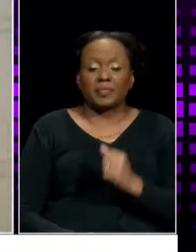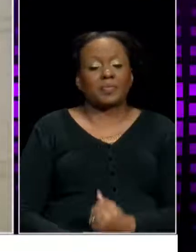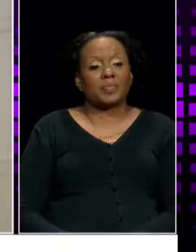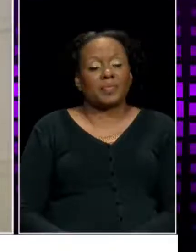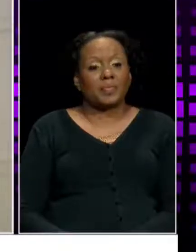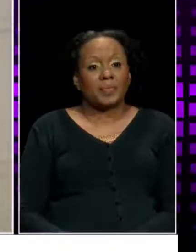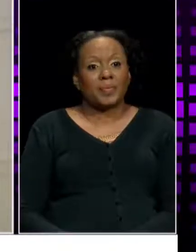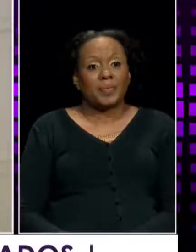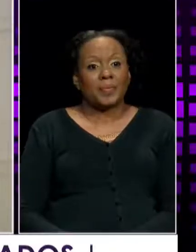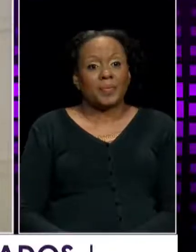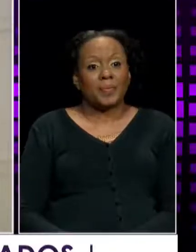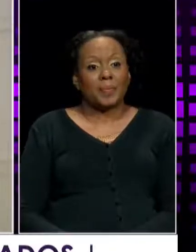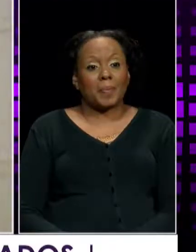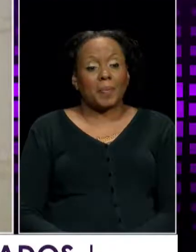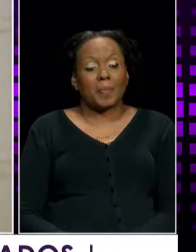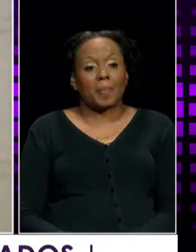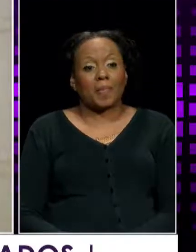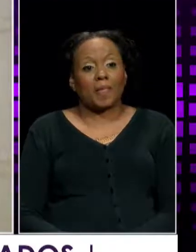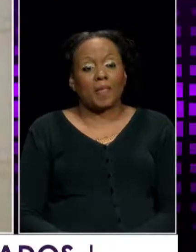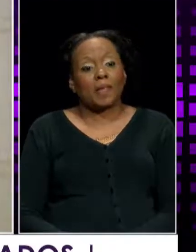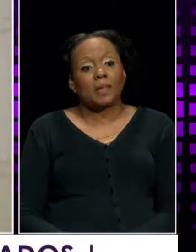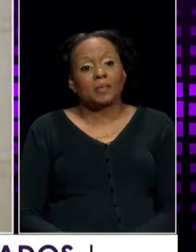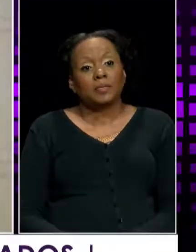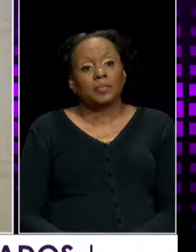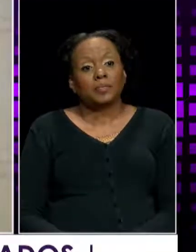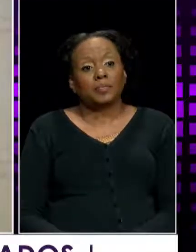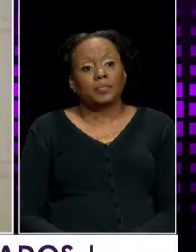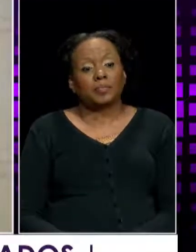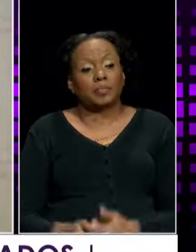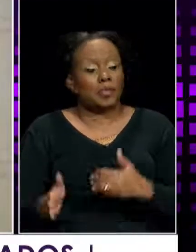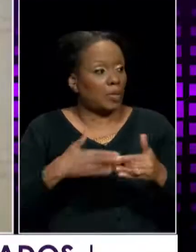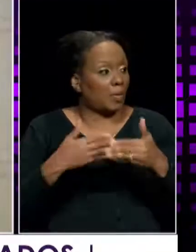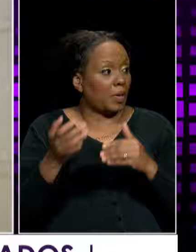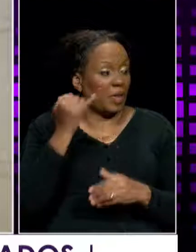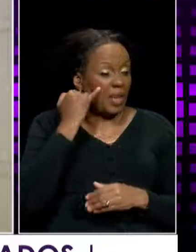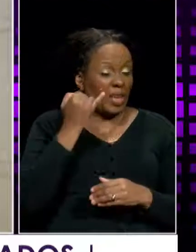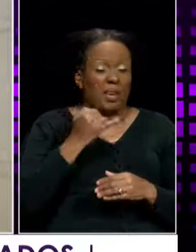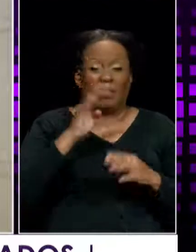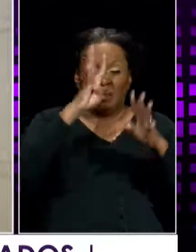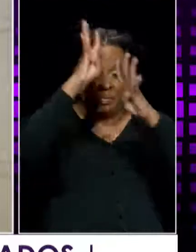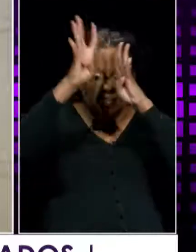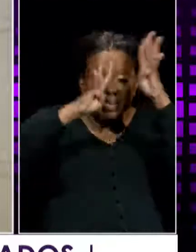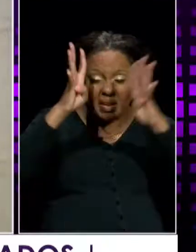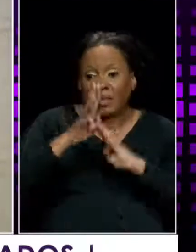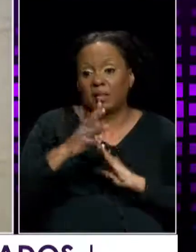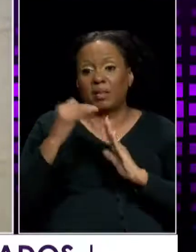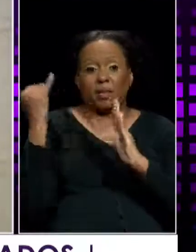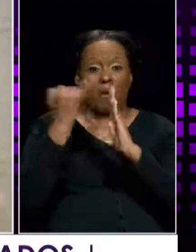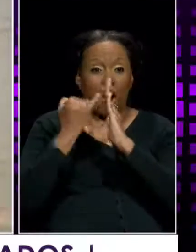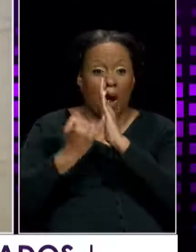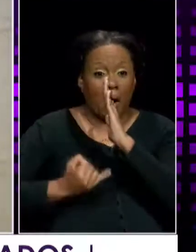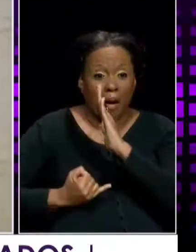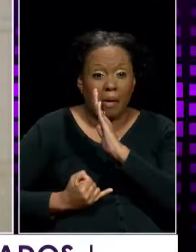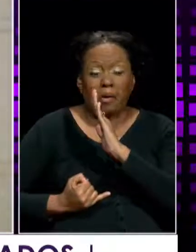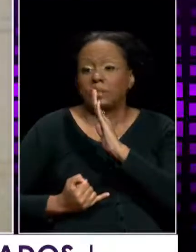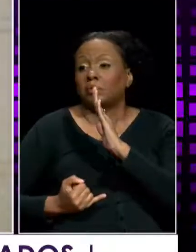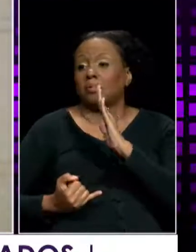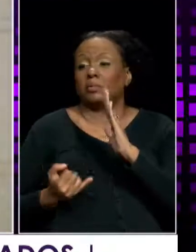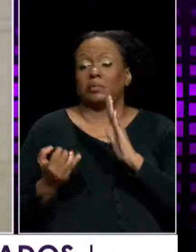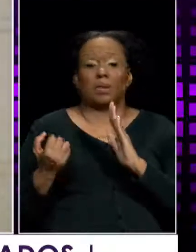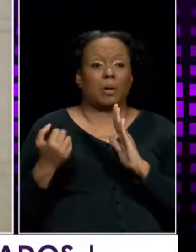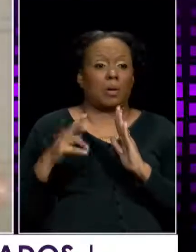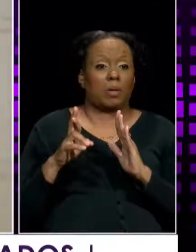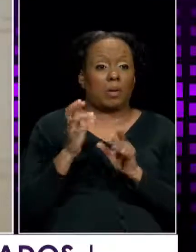young people do, whether it be something in the arts, whether they are creatives, whether they create and